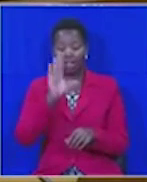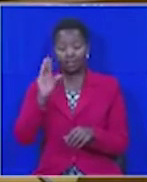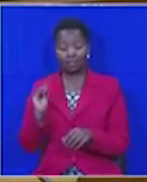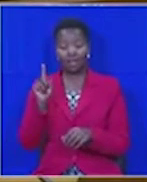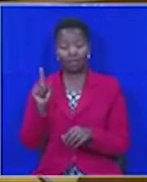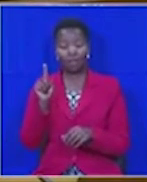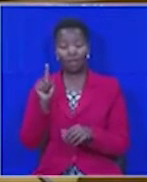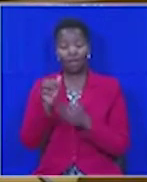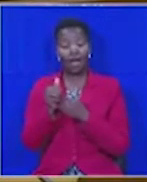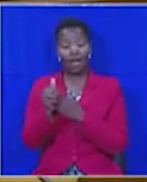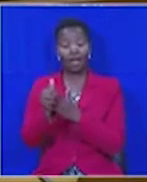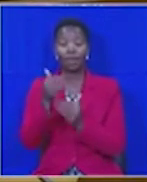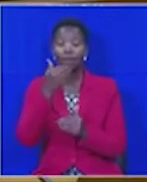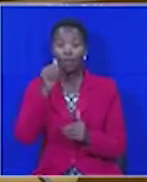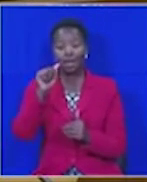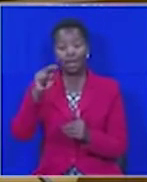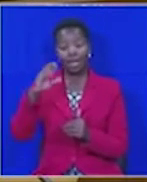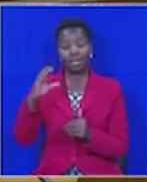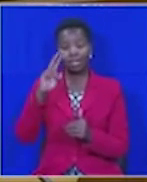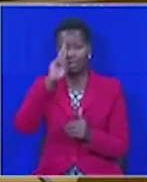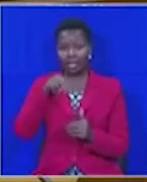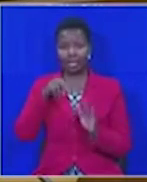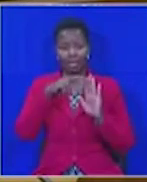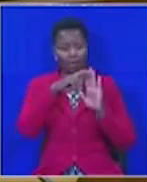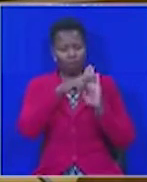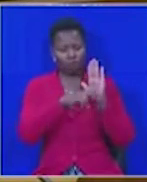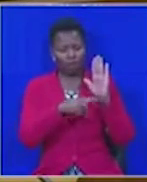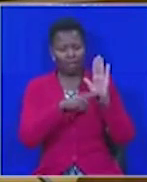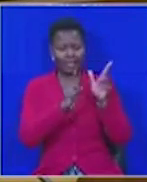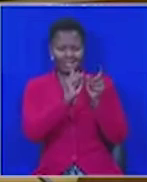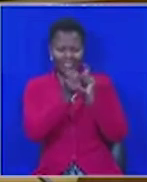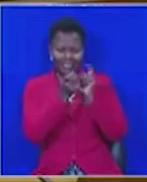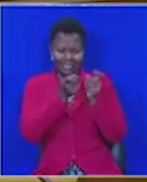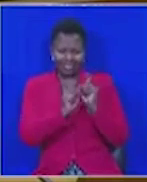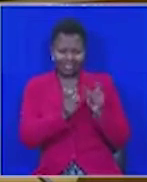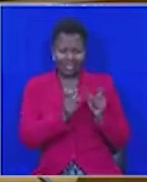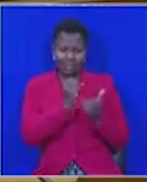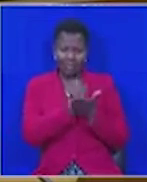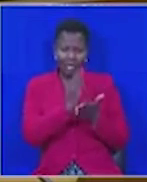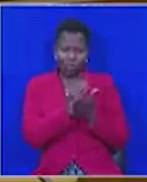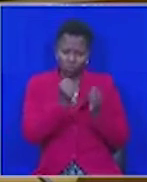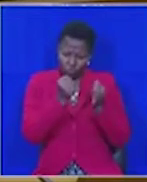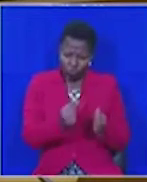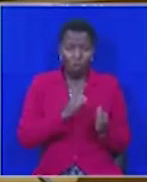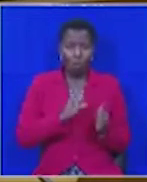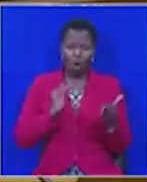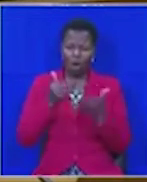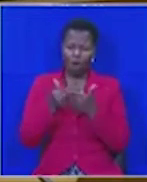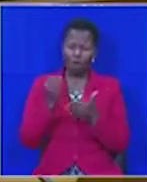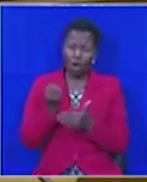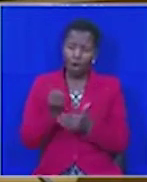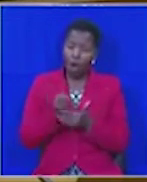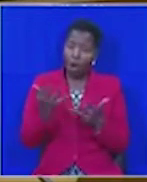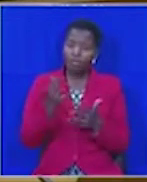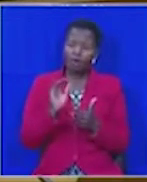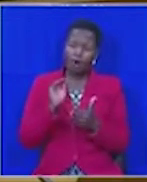tighten its regulatory framework against the loss of over estimated 15 trillion in the last 50